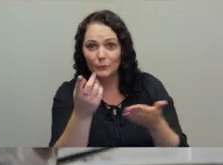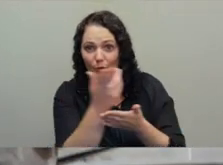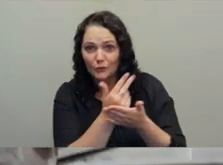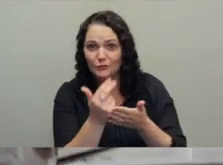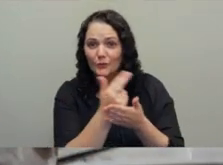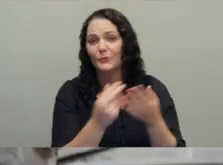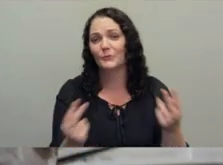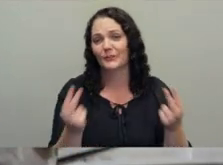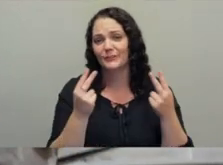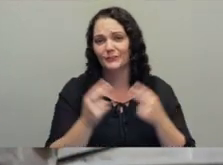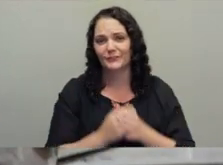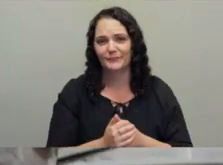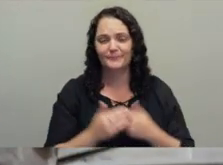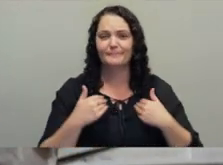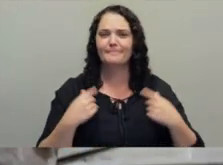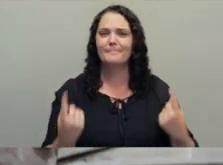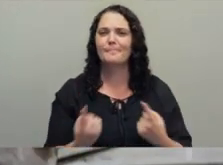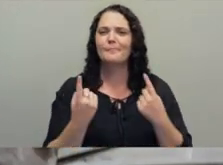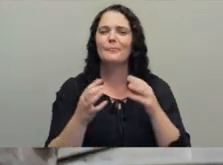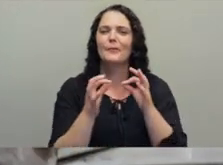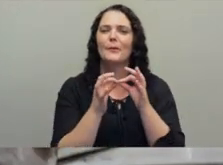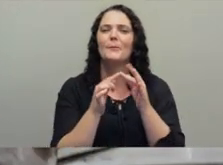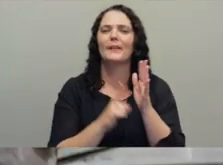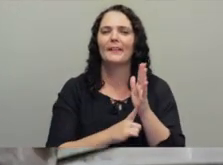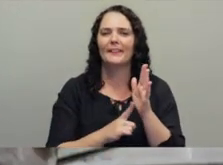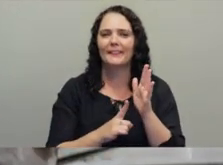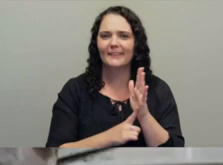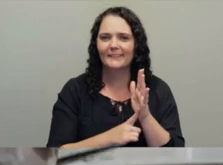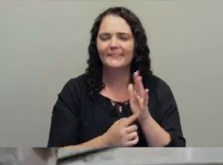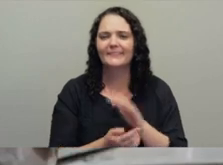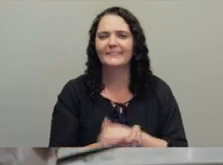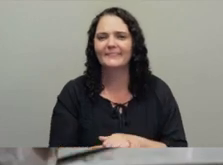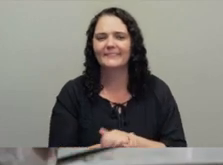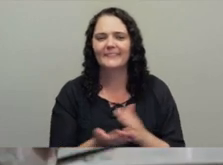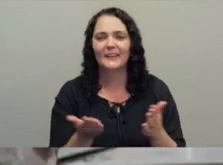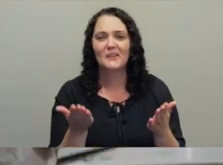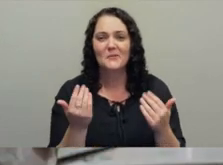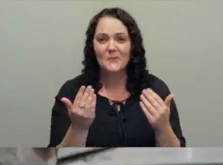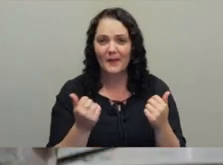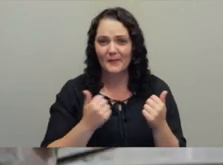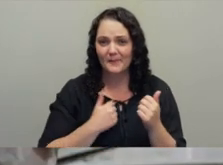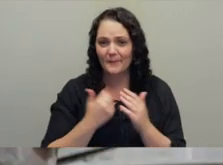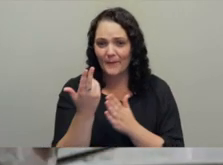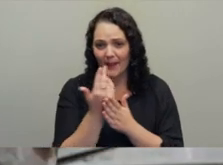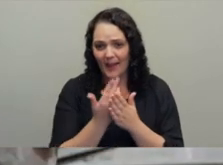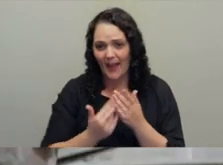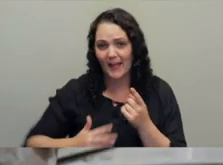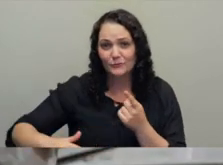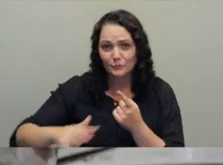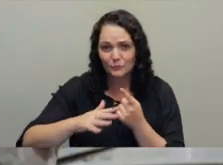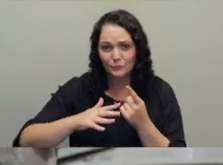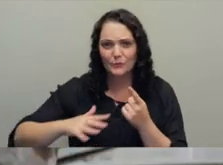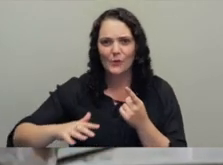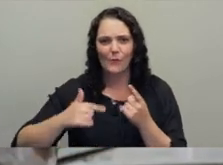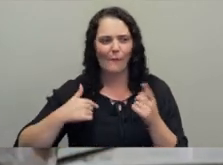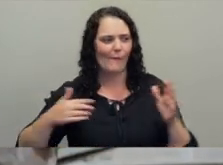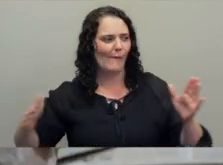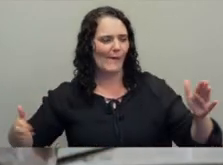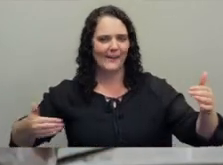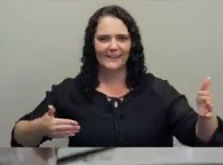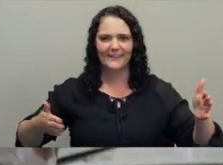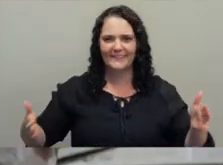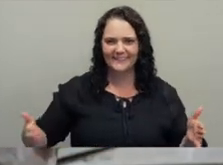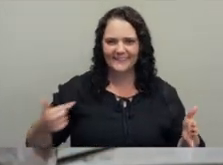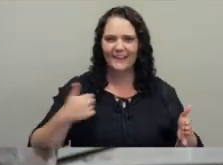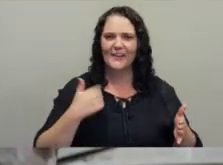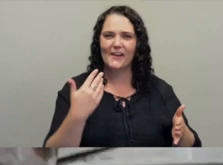right. As I said, my name is Bill. Welcome to my studio. We're in one little corner of my studio. I've got my drawing board all set up over here so I